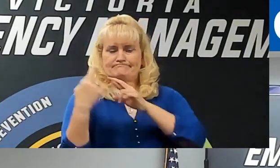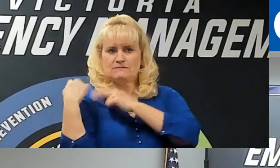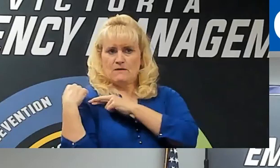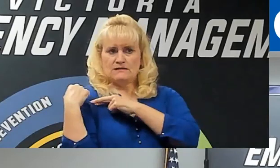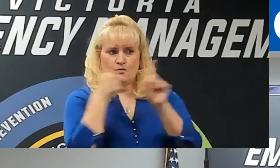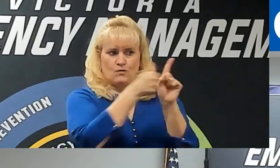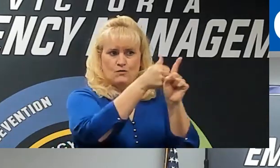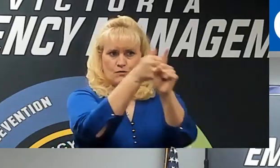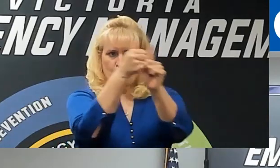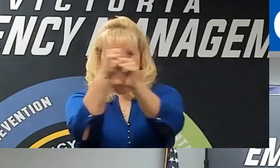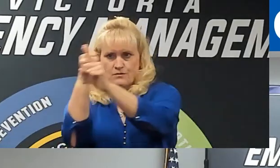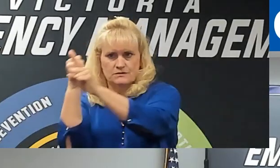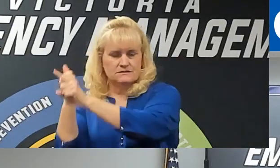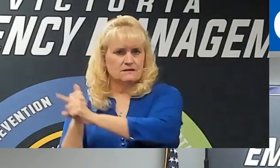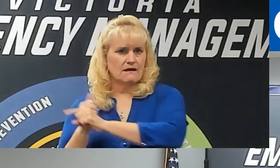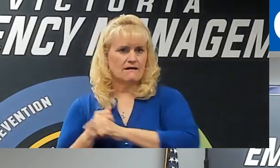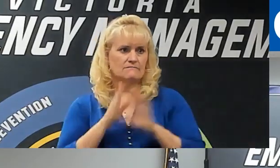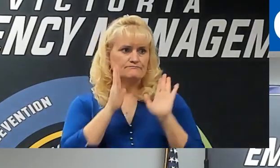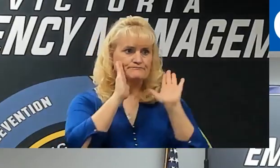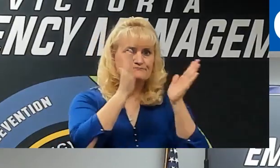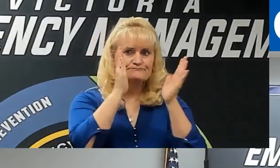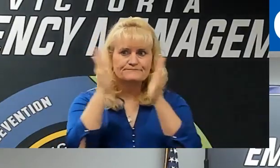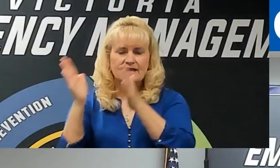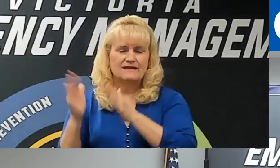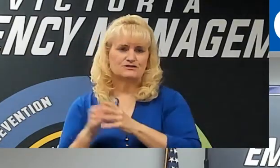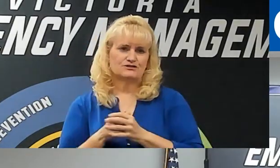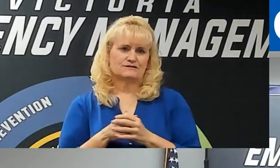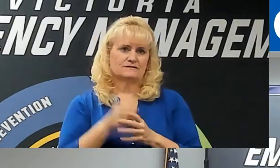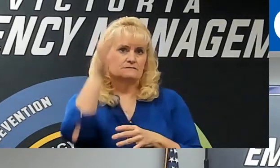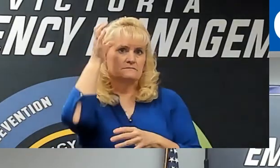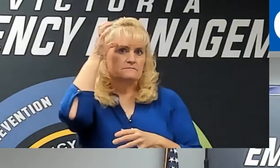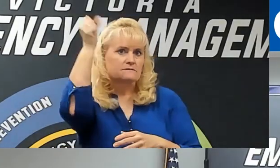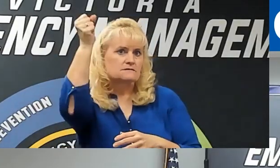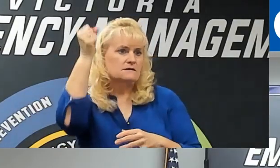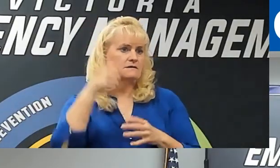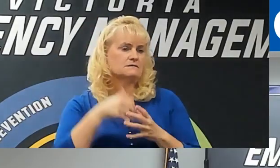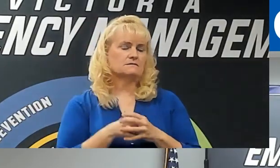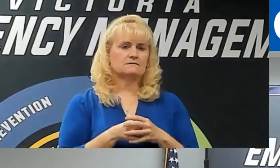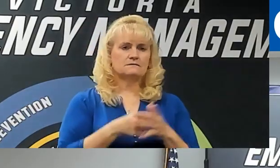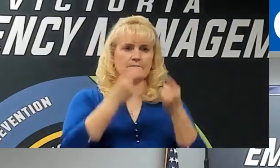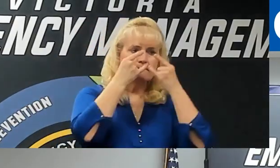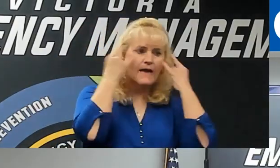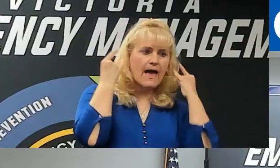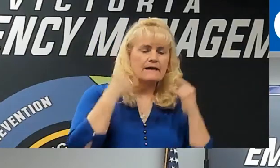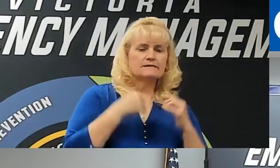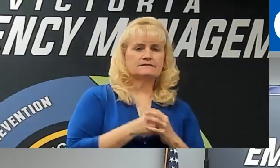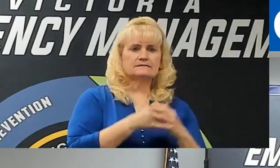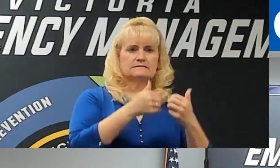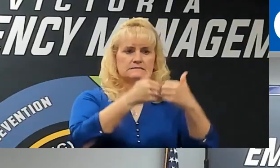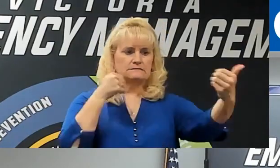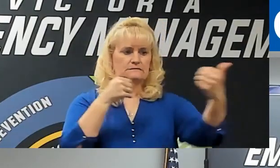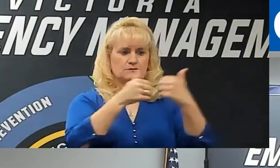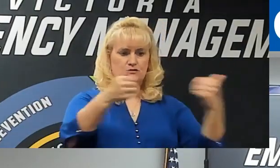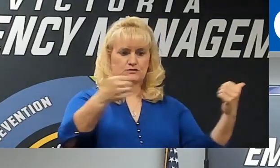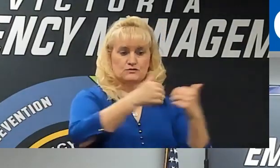their own, and wear the mask, socially distance as much as possible, so we can keep this positive momentum going.